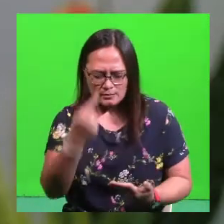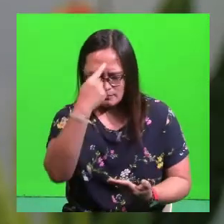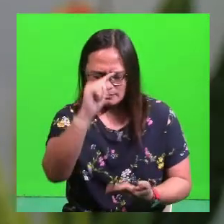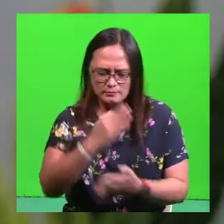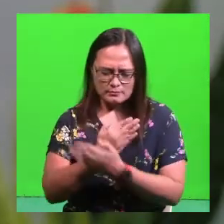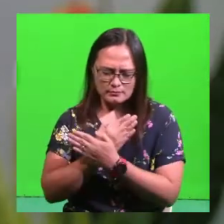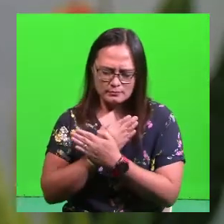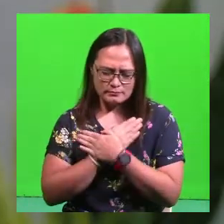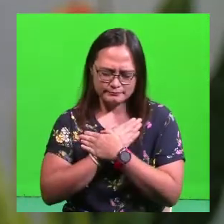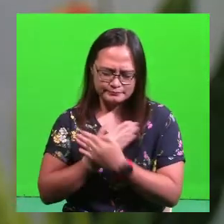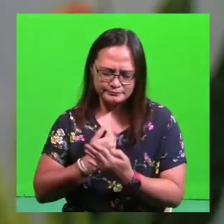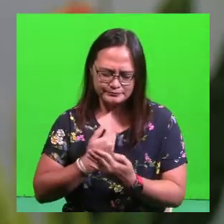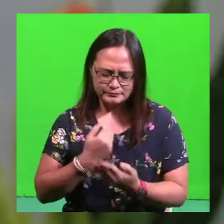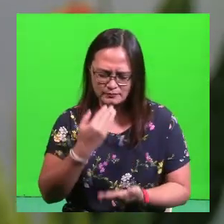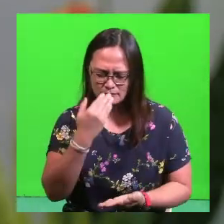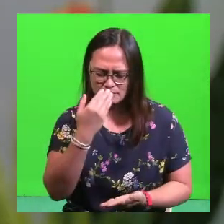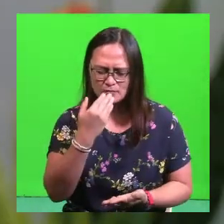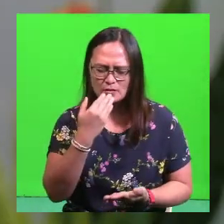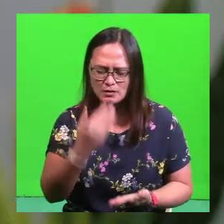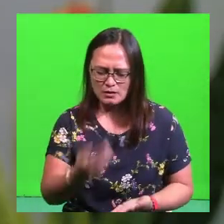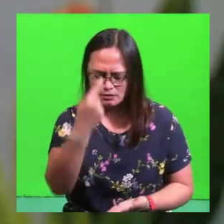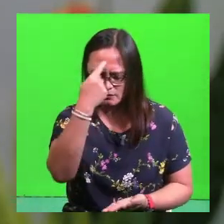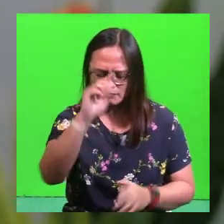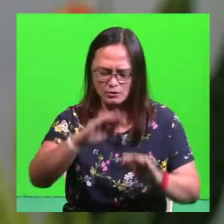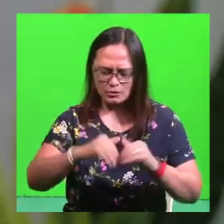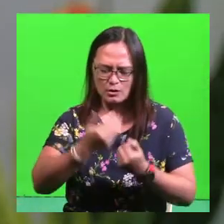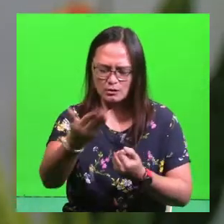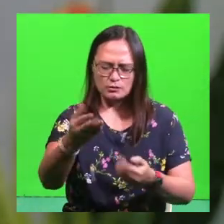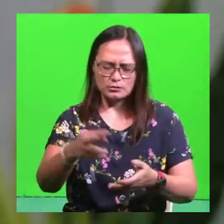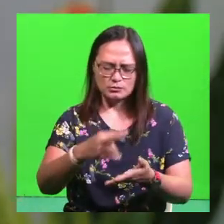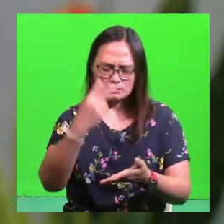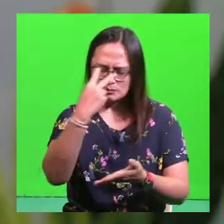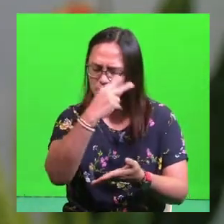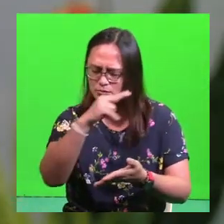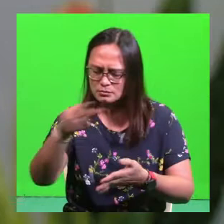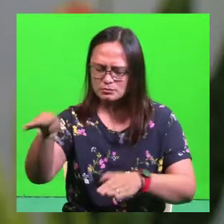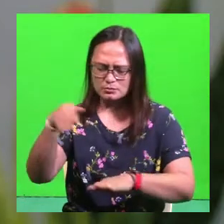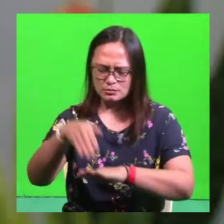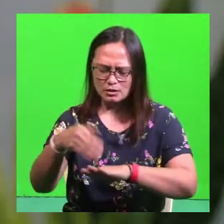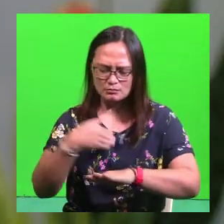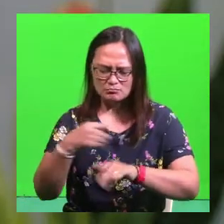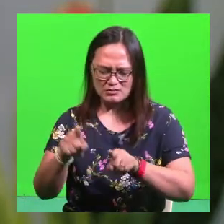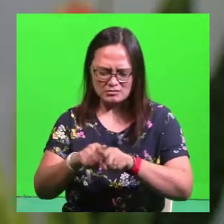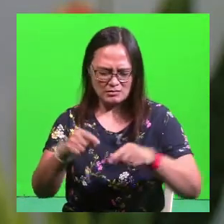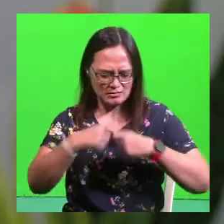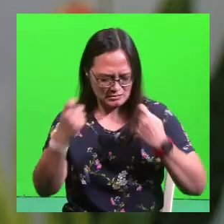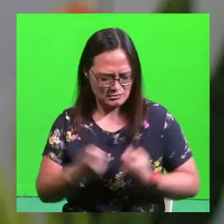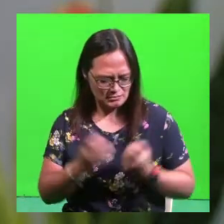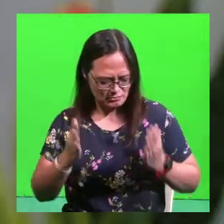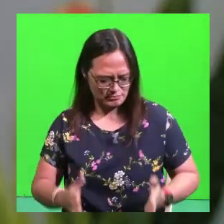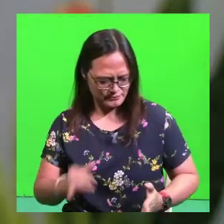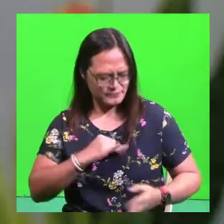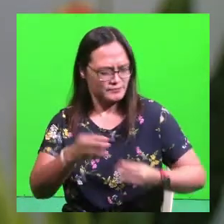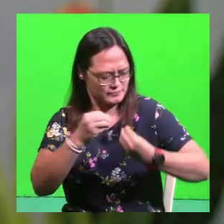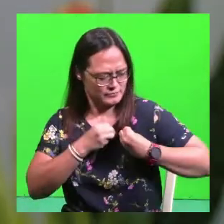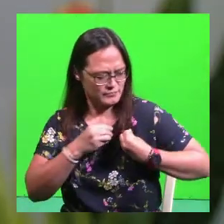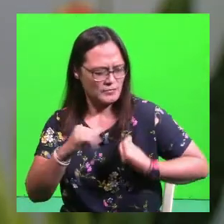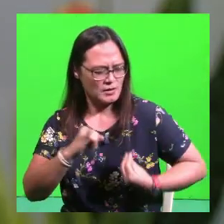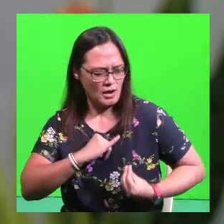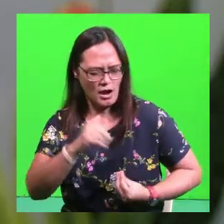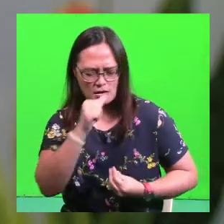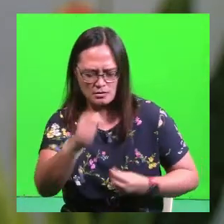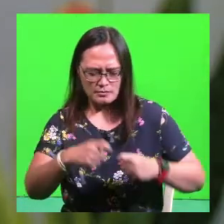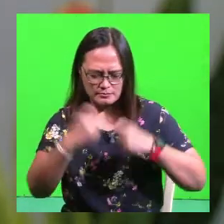me. Thank you for how you looked at me, even in my being a sinner. I admit I